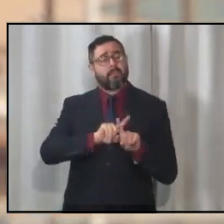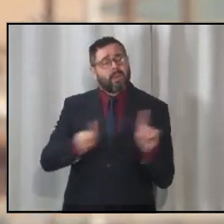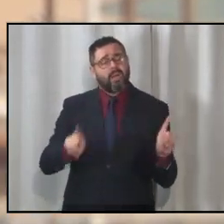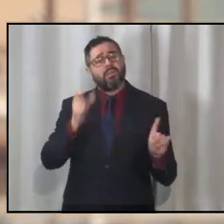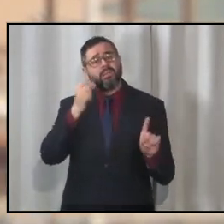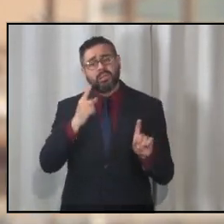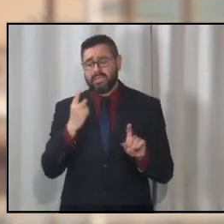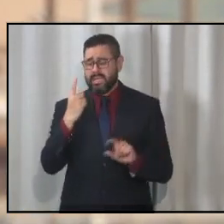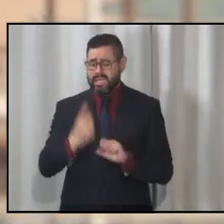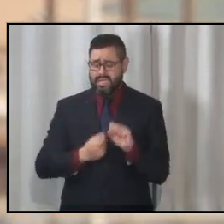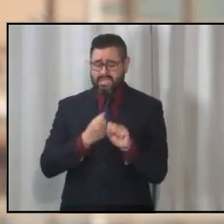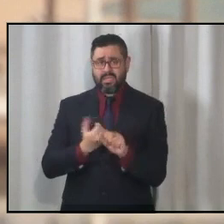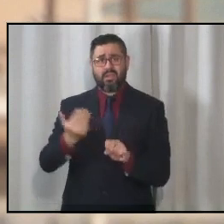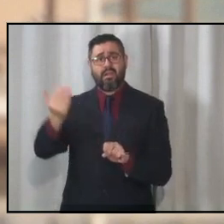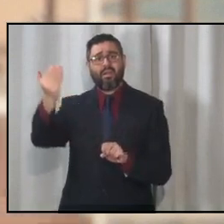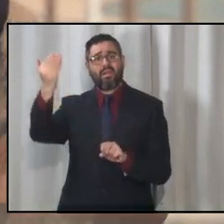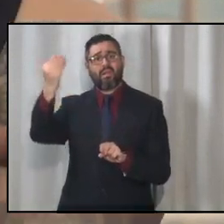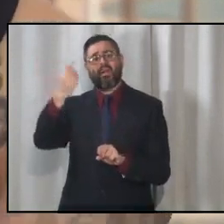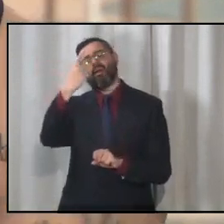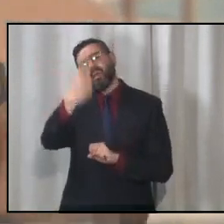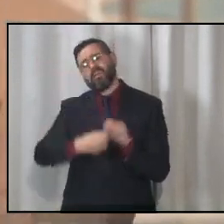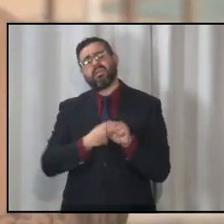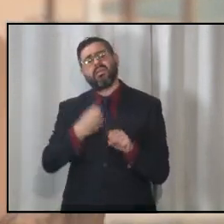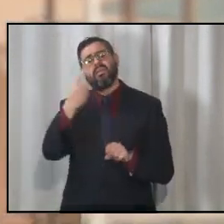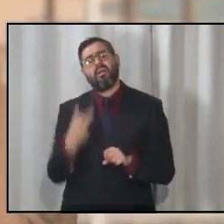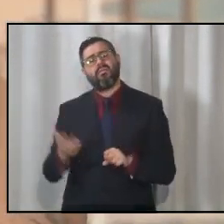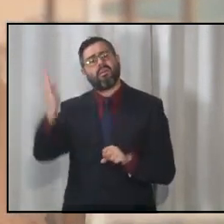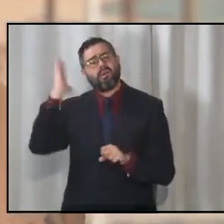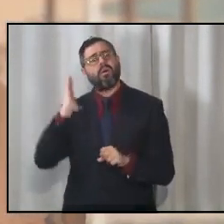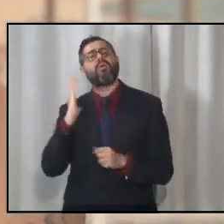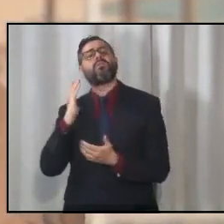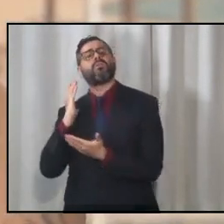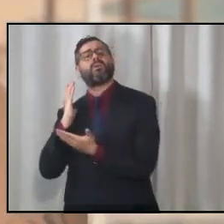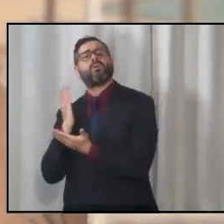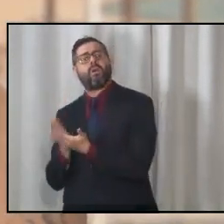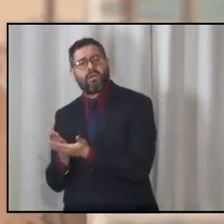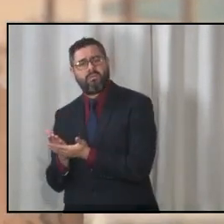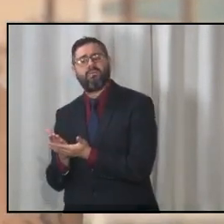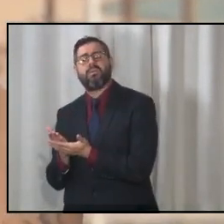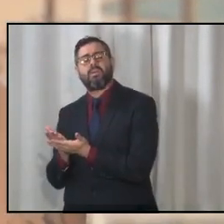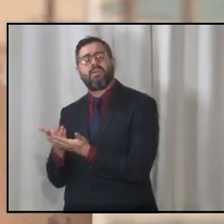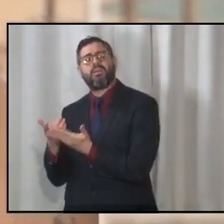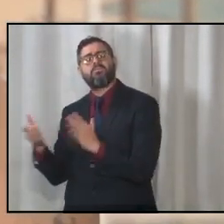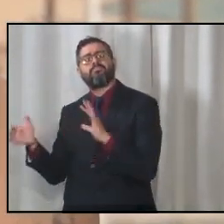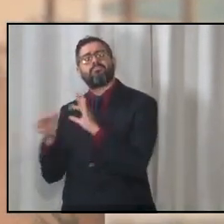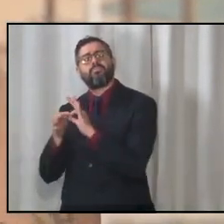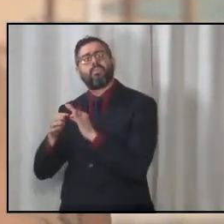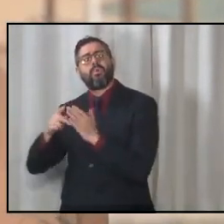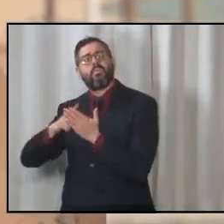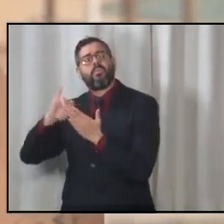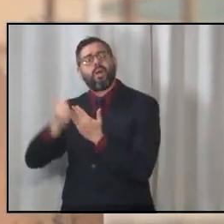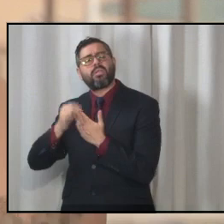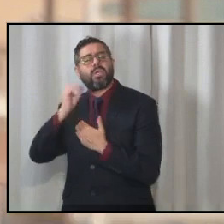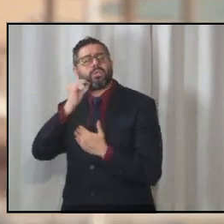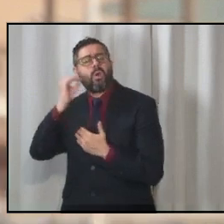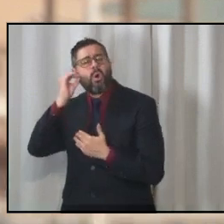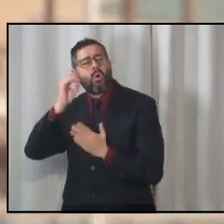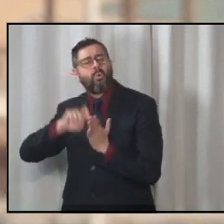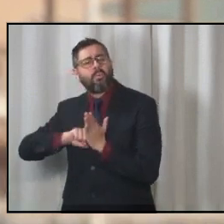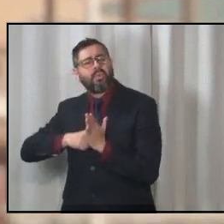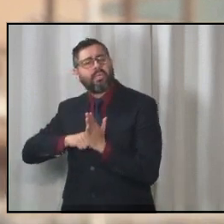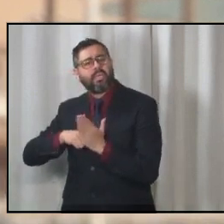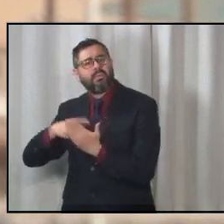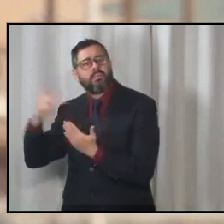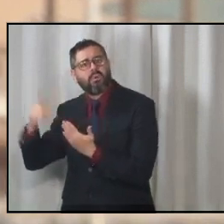about 1.5 years ago, and one of our teammates connected her to a Project Home Key program, and then we couldn't find